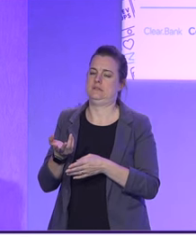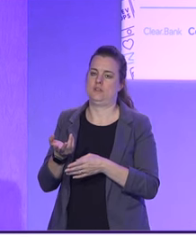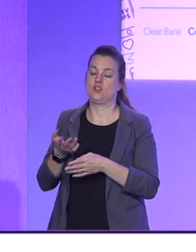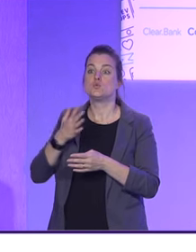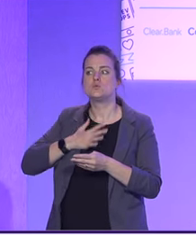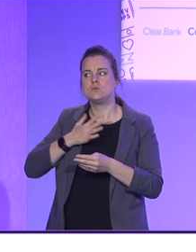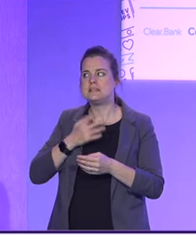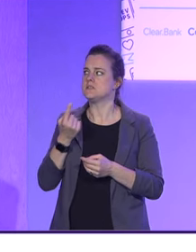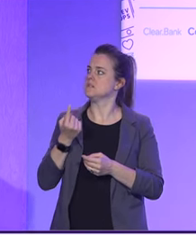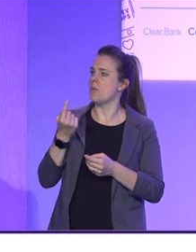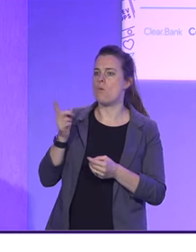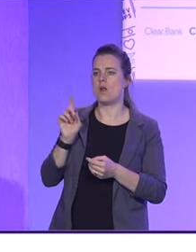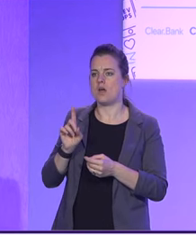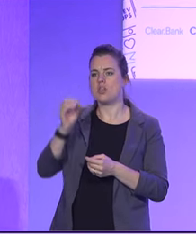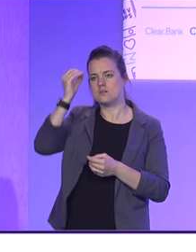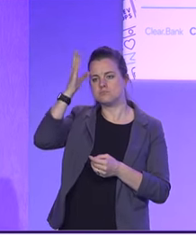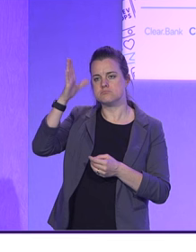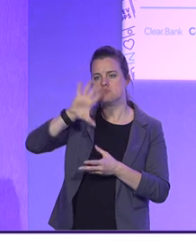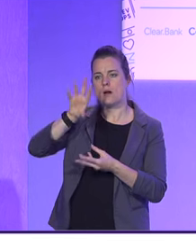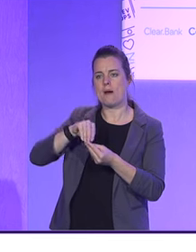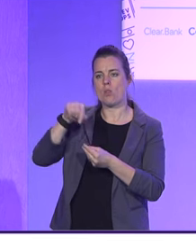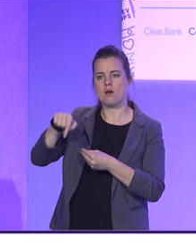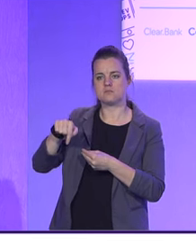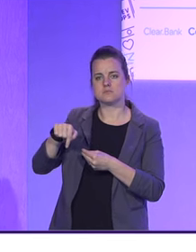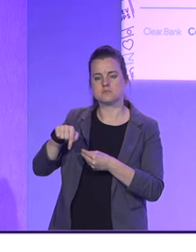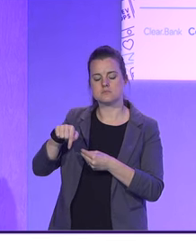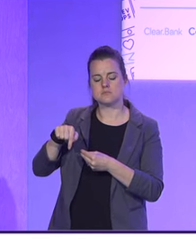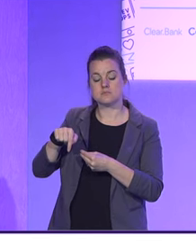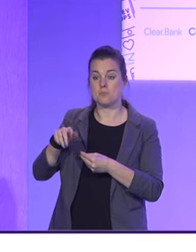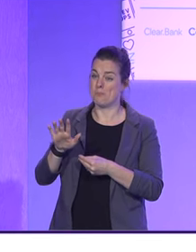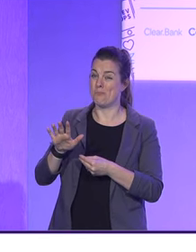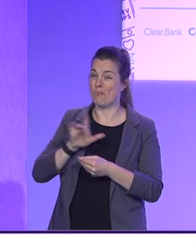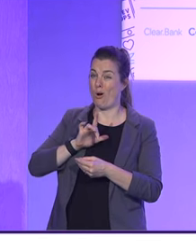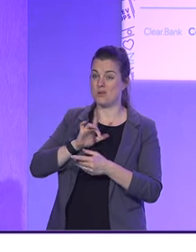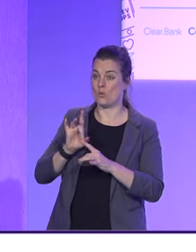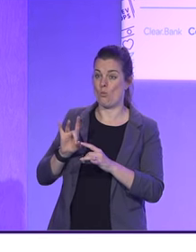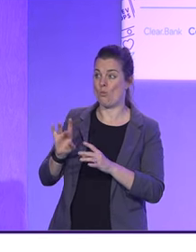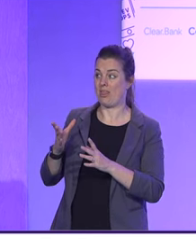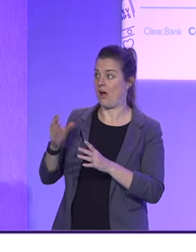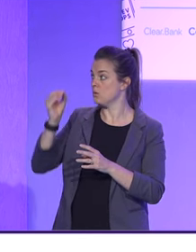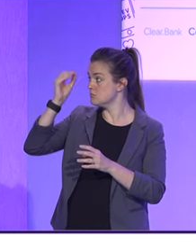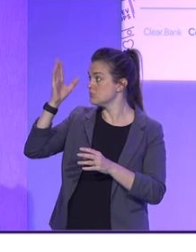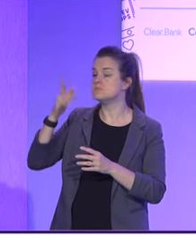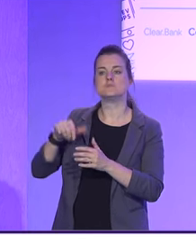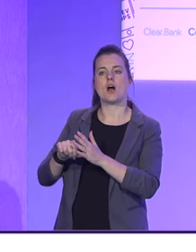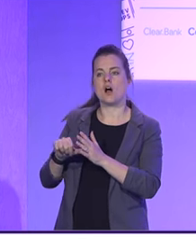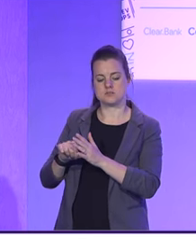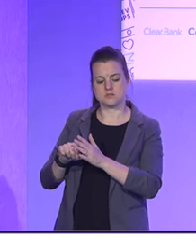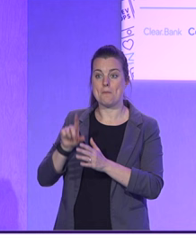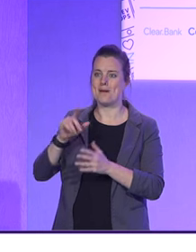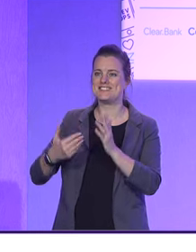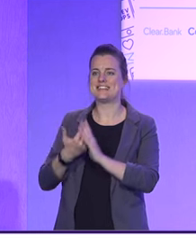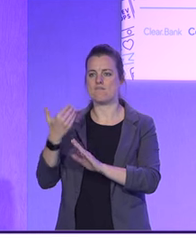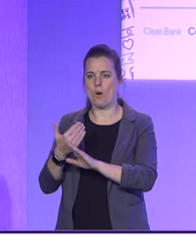someone who know about that, and well, it's hard. Okay? And DevOps is going to help that part.